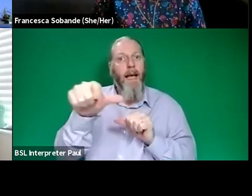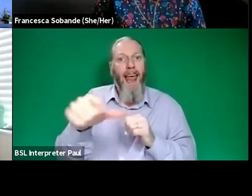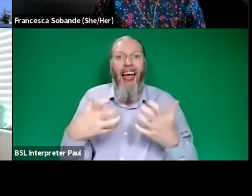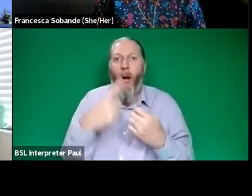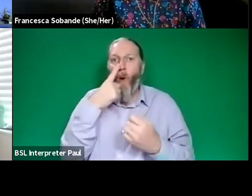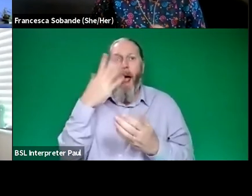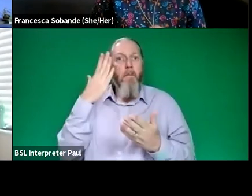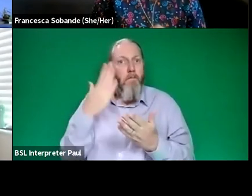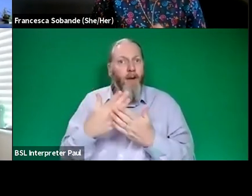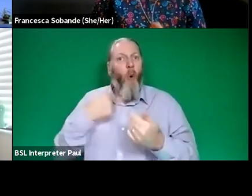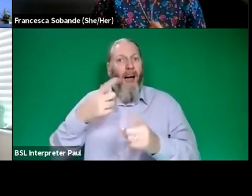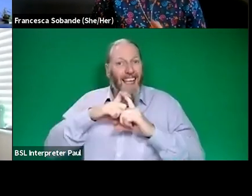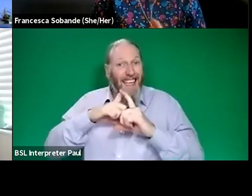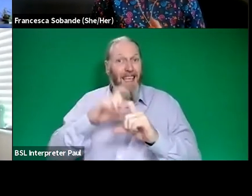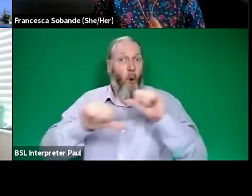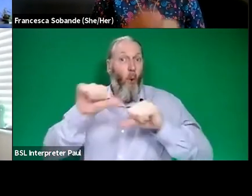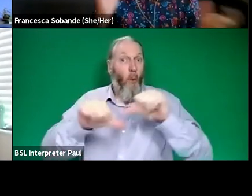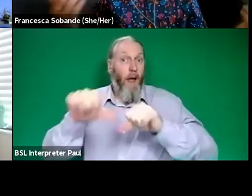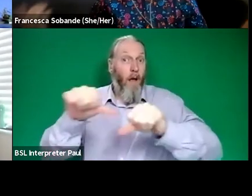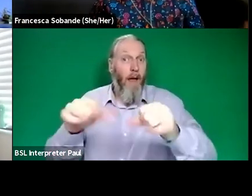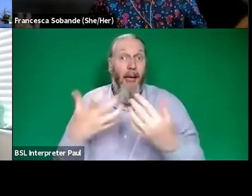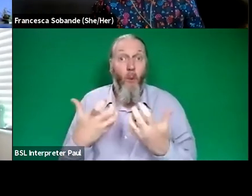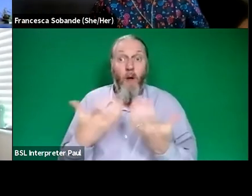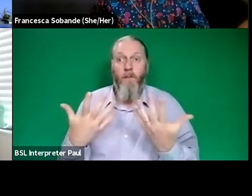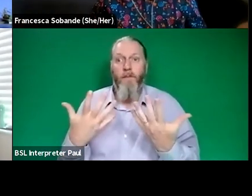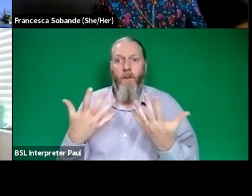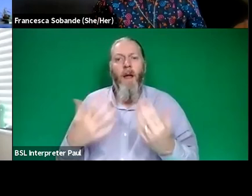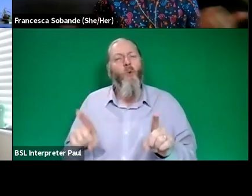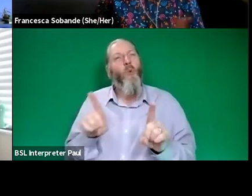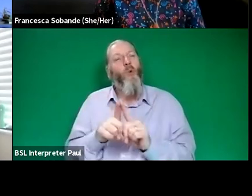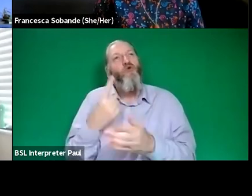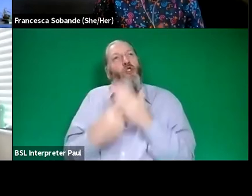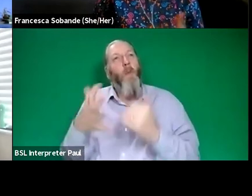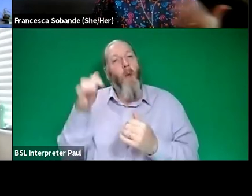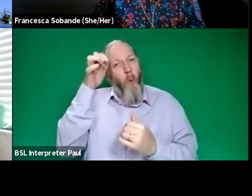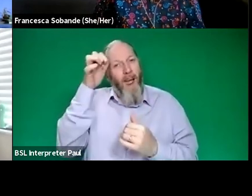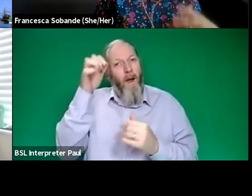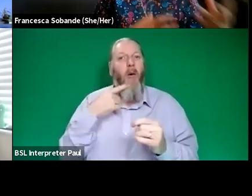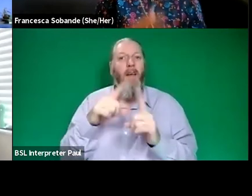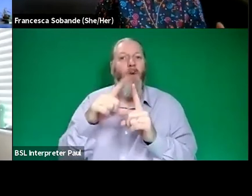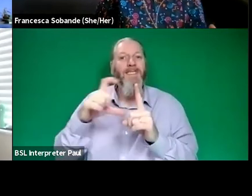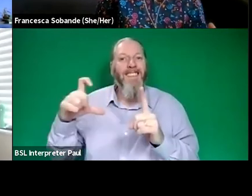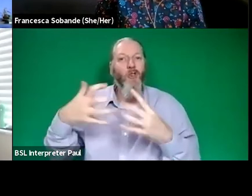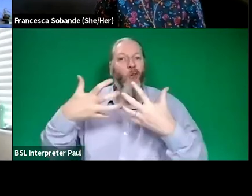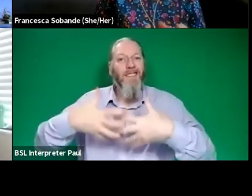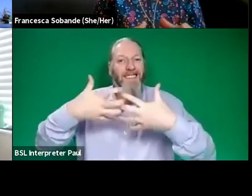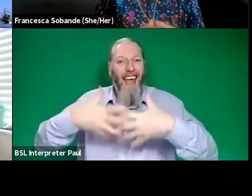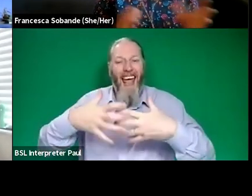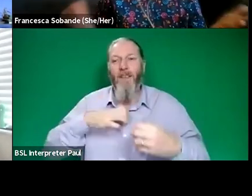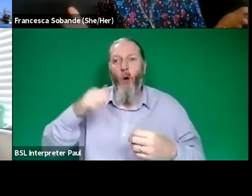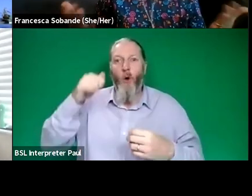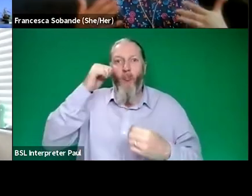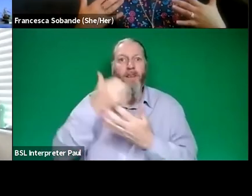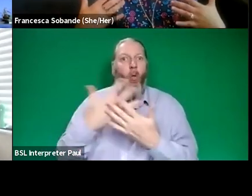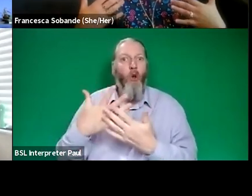this, and yeah, also maybe being mindful of digital tech and people's awareness of surveillance and data acquisition, which is why